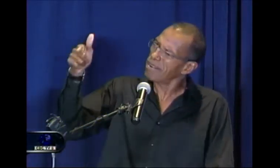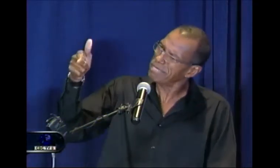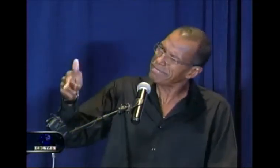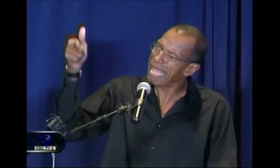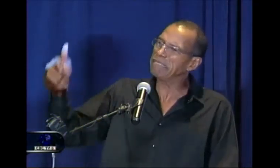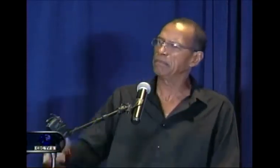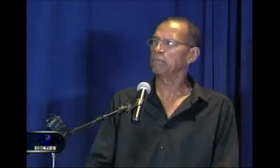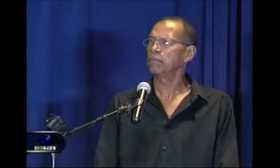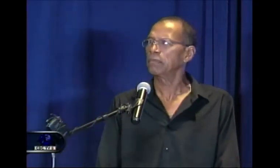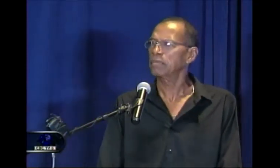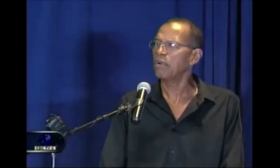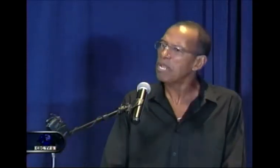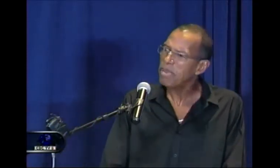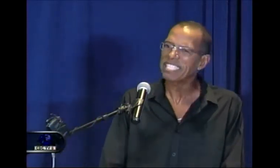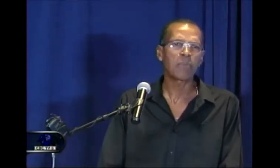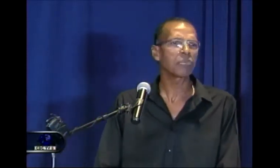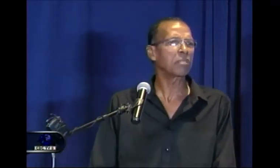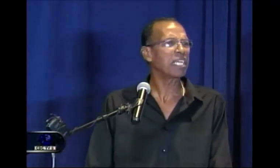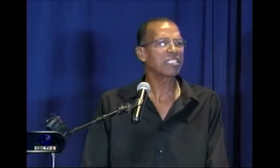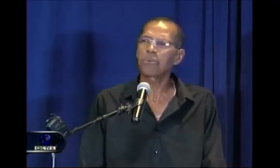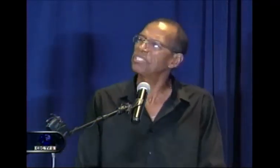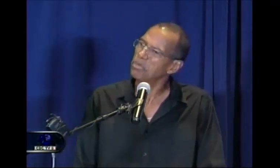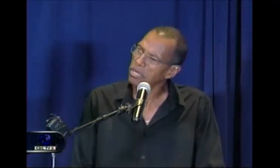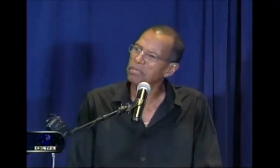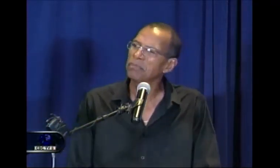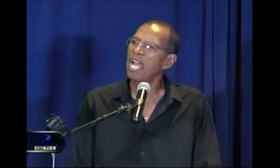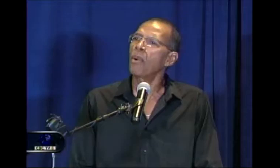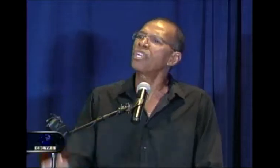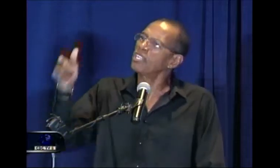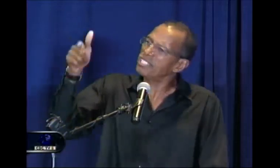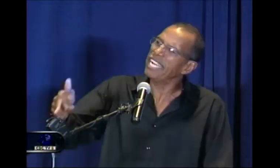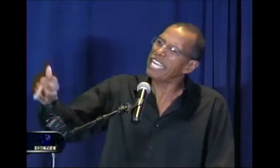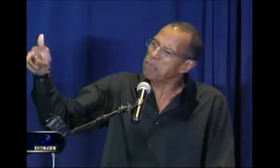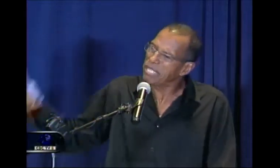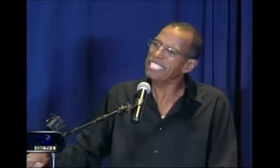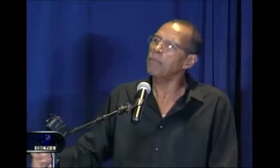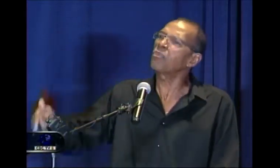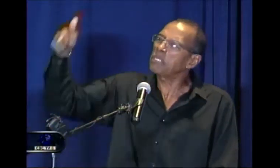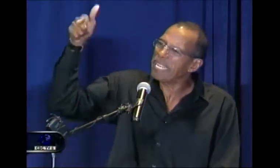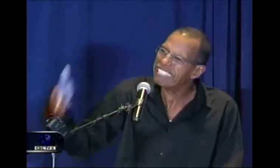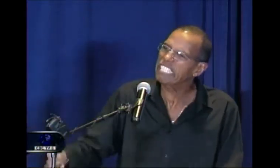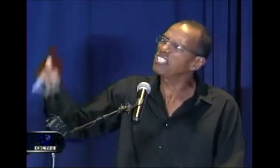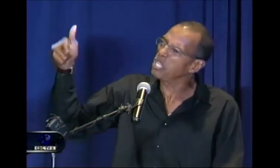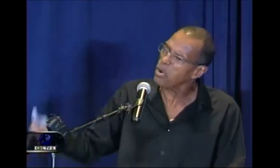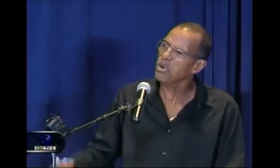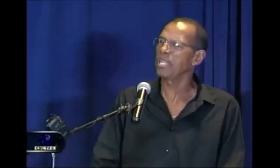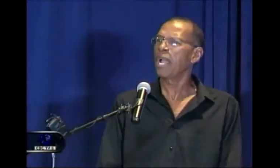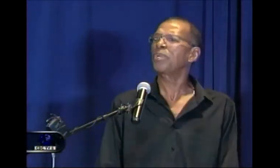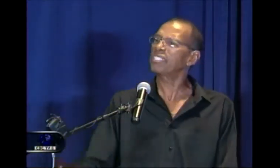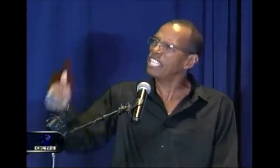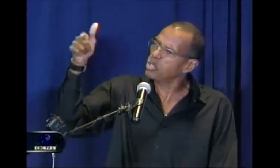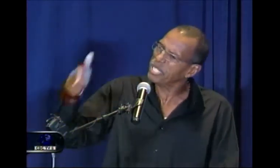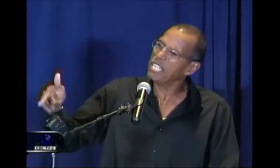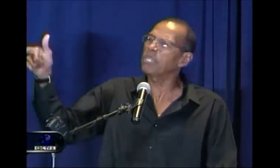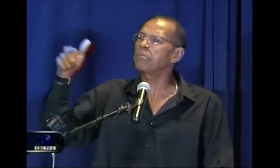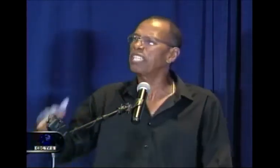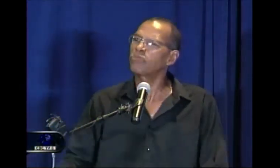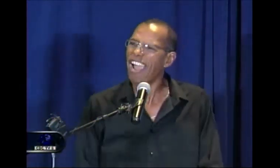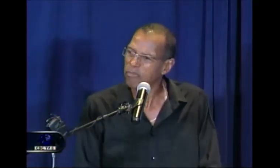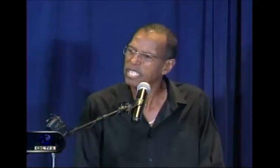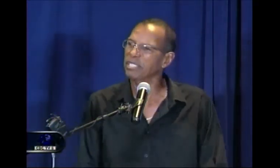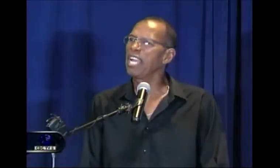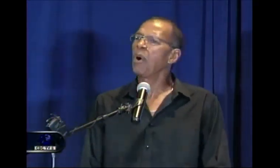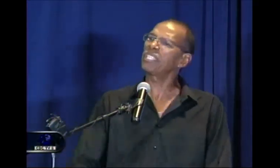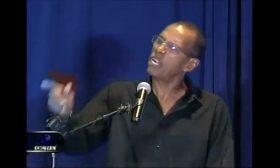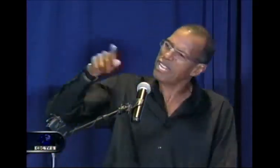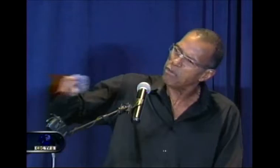want to understand that Red Plaster is one of the best songwriters in the world. I want to understand that the Mighty Jabby is one of the best singers in the world. I want to understand Stokey King, one of the best